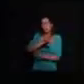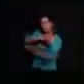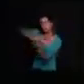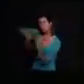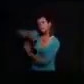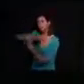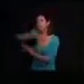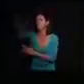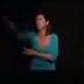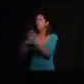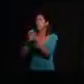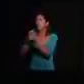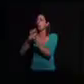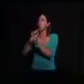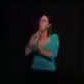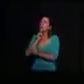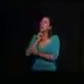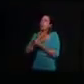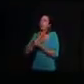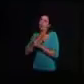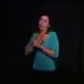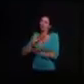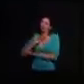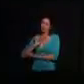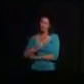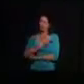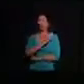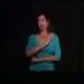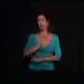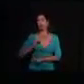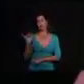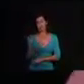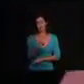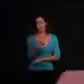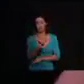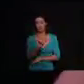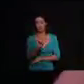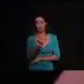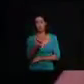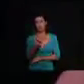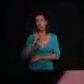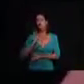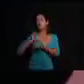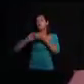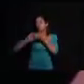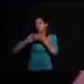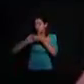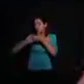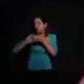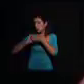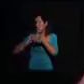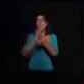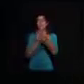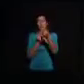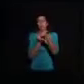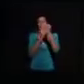your dedication to this organization and our clients as well. I want to thank our partners and our